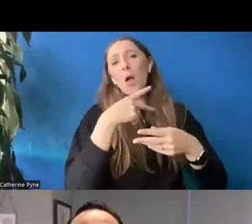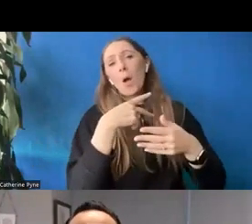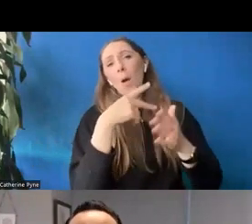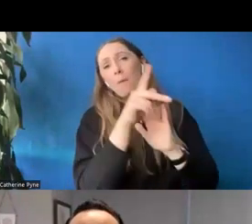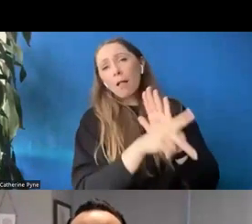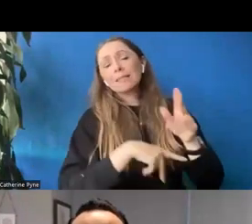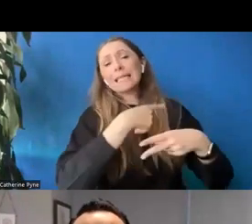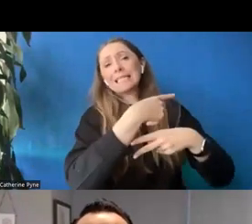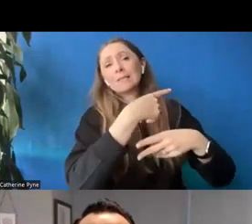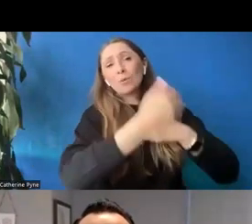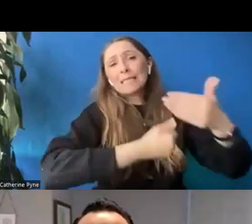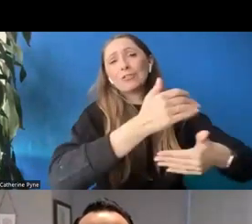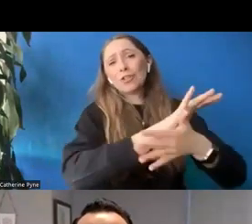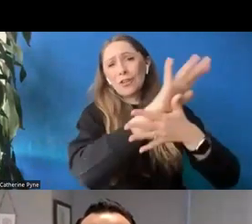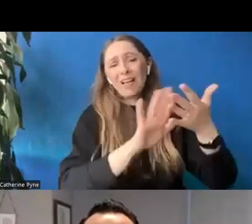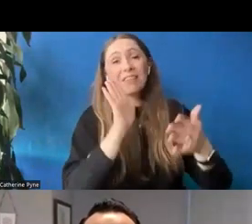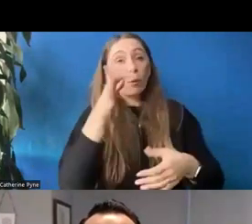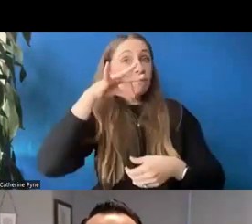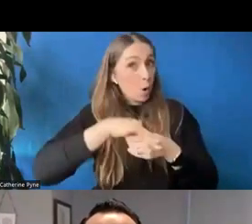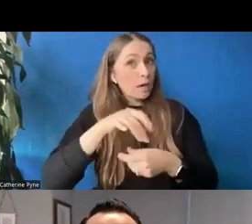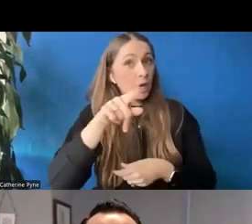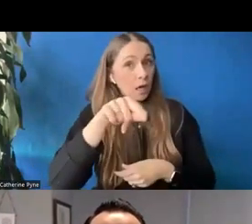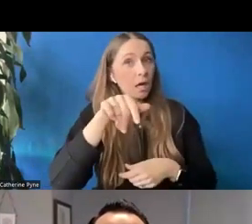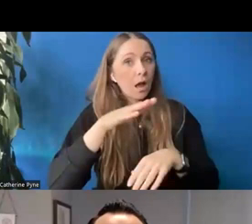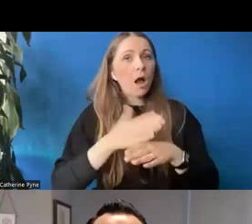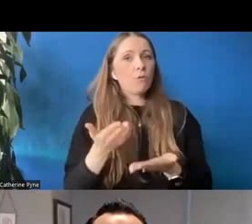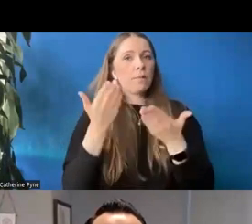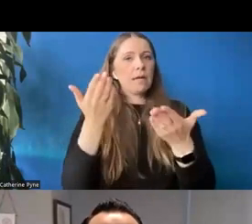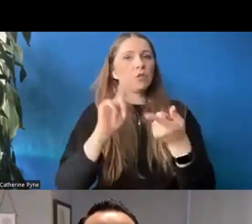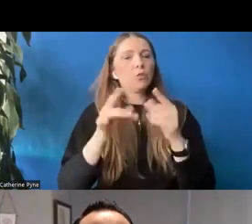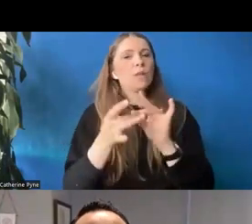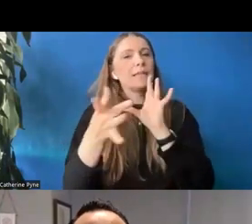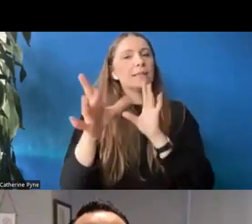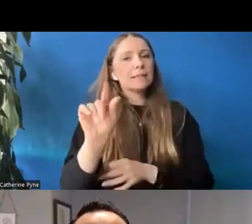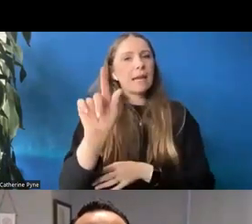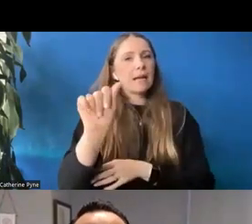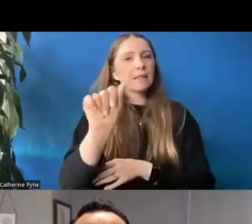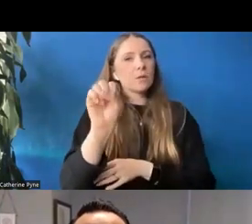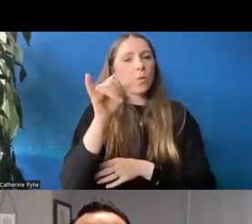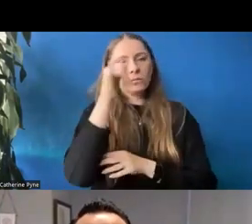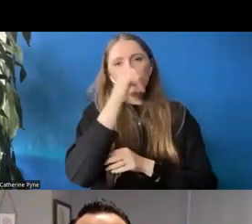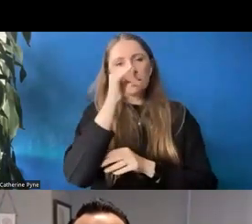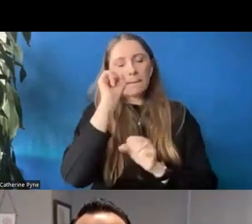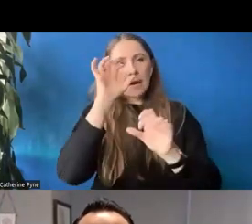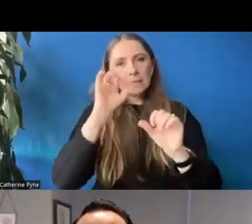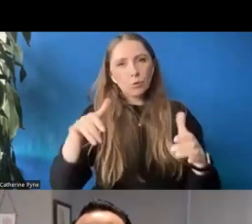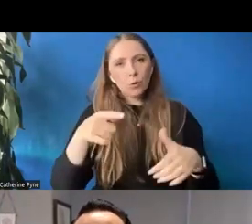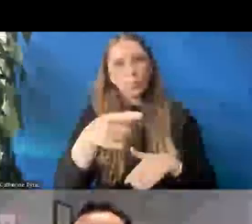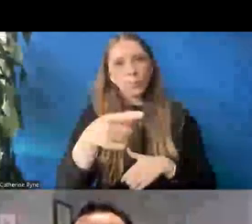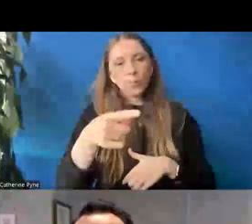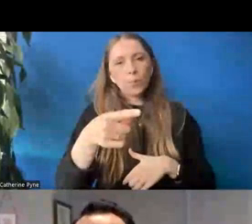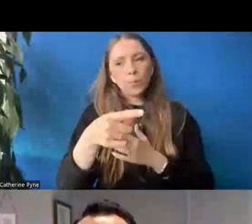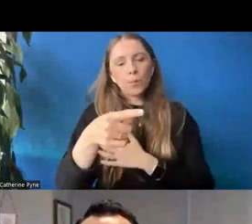data release. They'll be the ones voting on recommendations to release data. And again, just